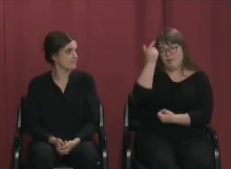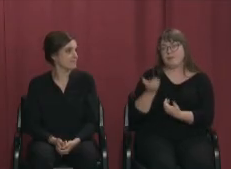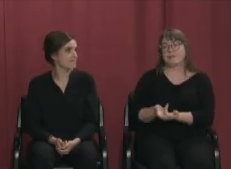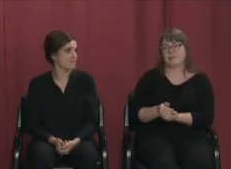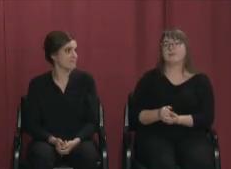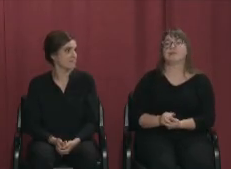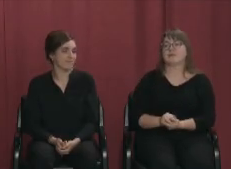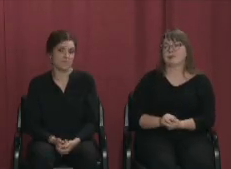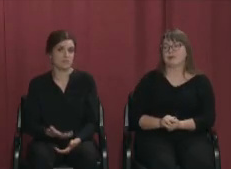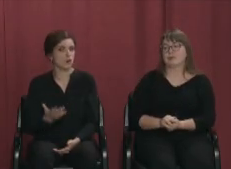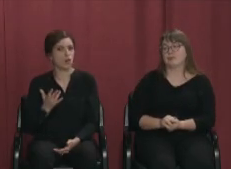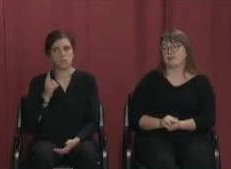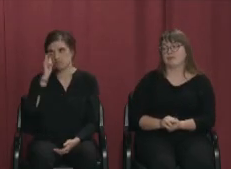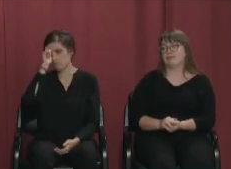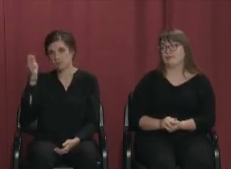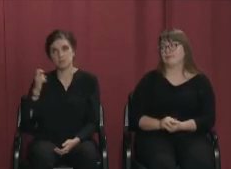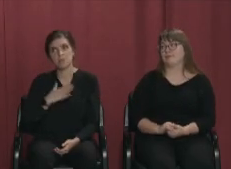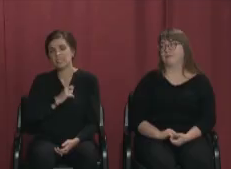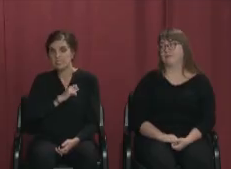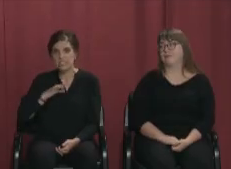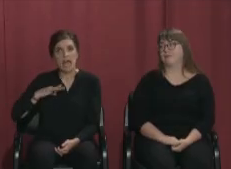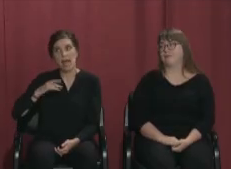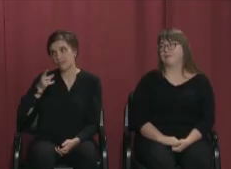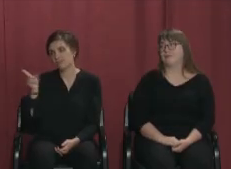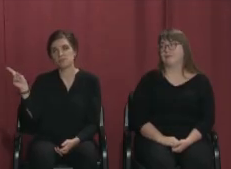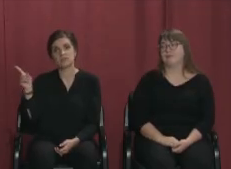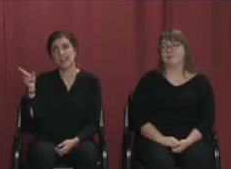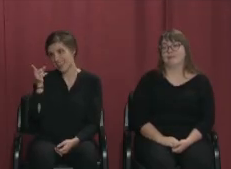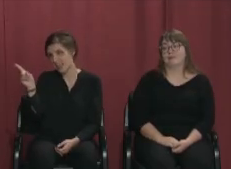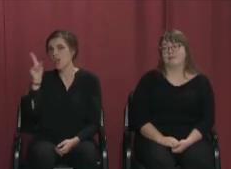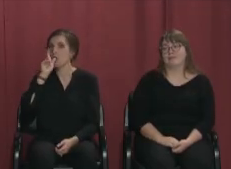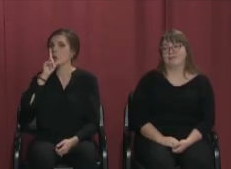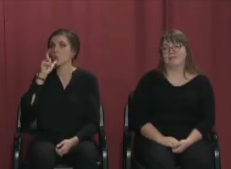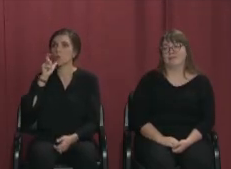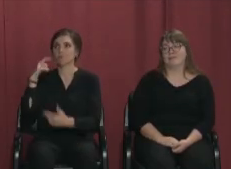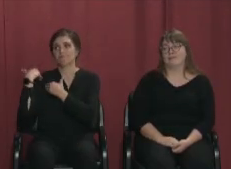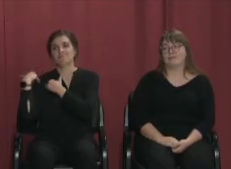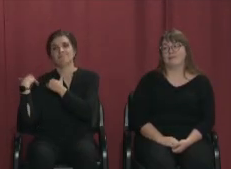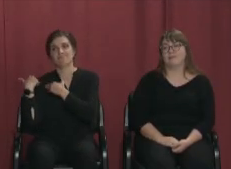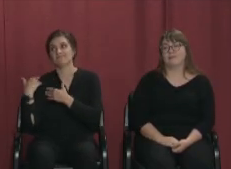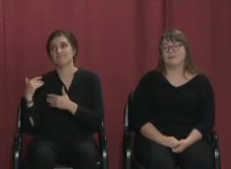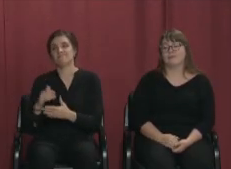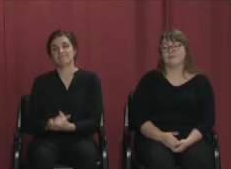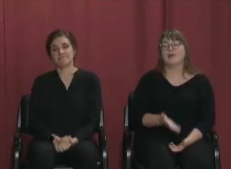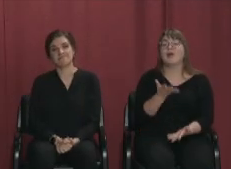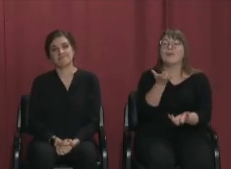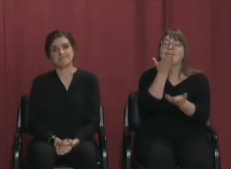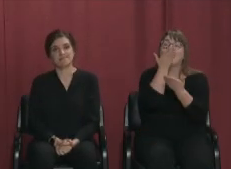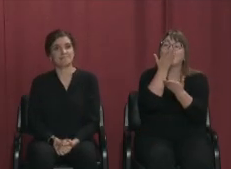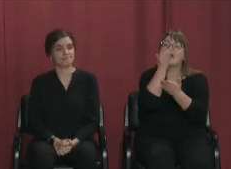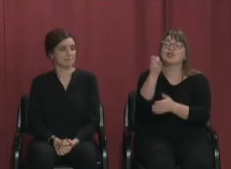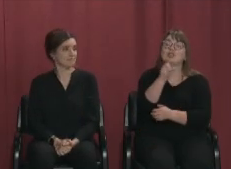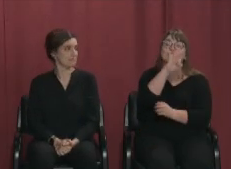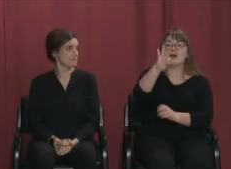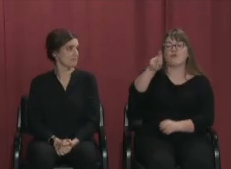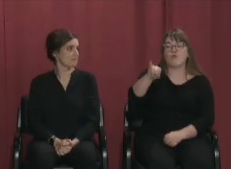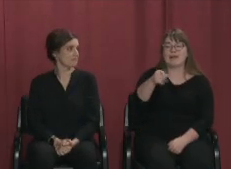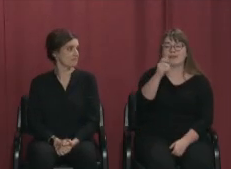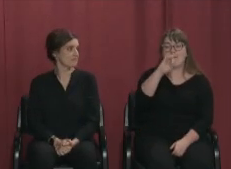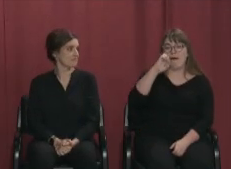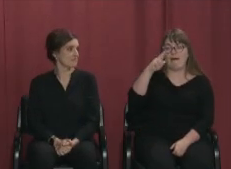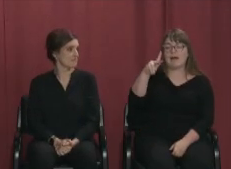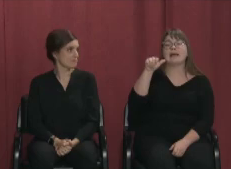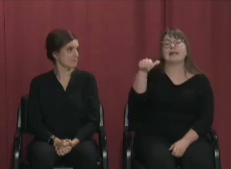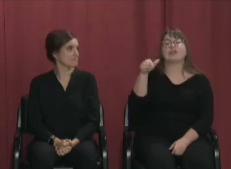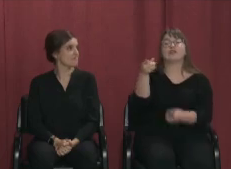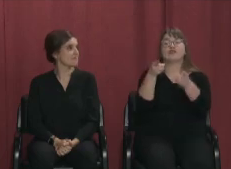my staff. I can't thank them enough. They're the stars. I want to thank our guest, Jeff Rezabek. He is director of the Montgomery County